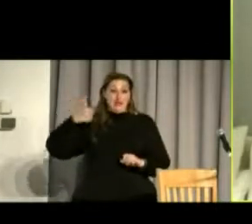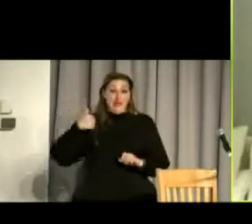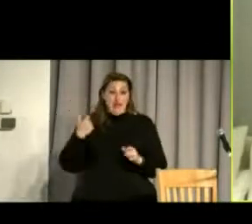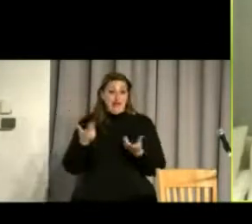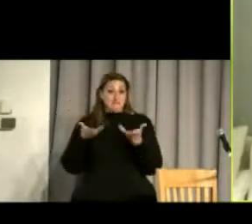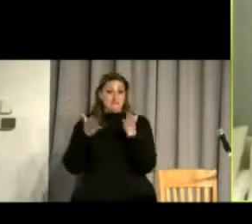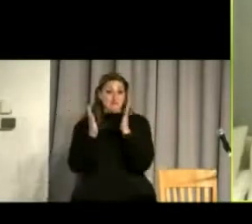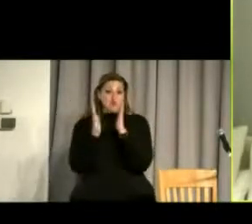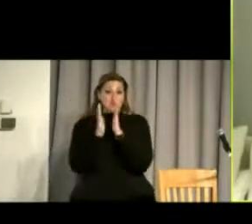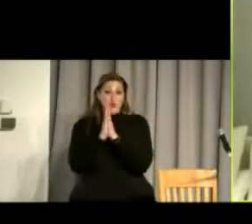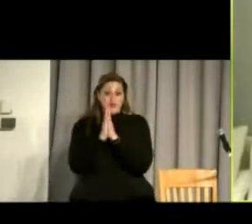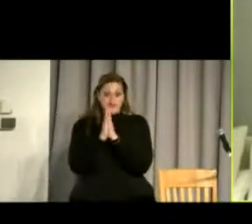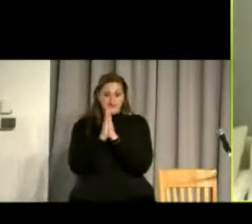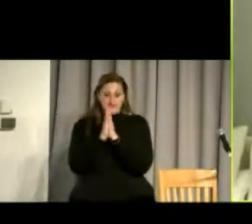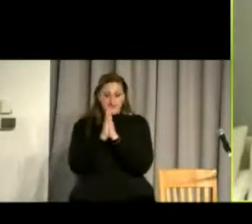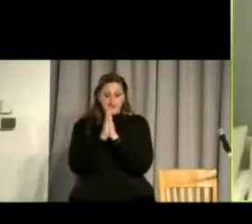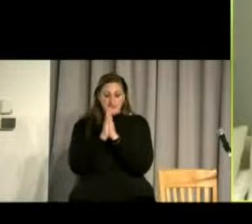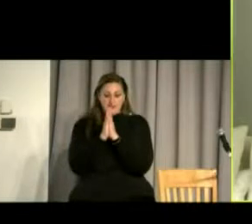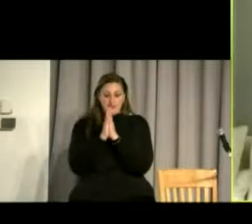requested